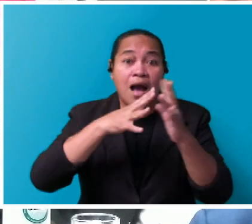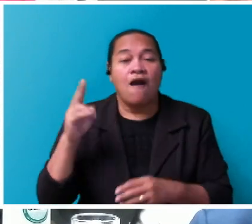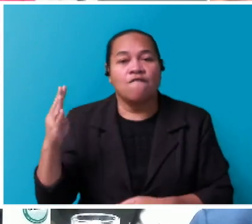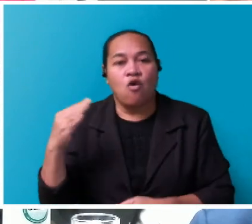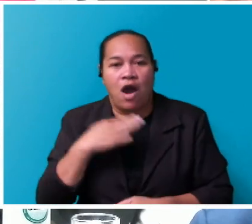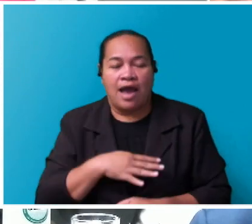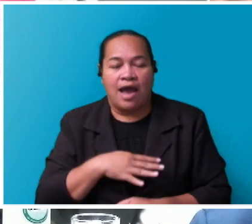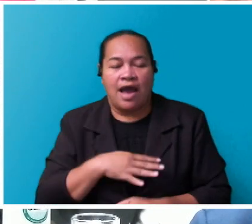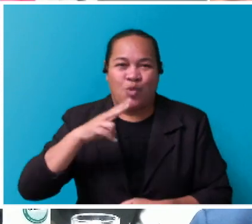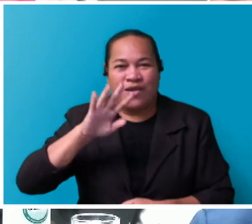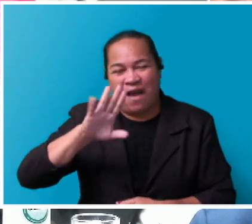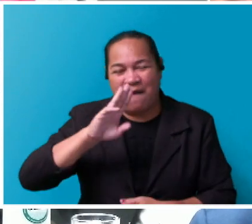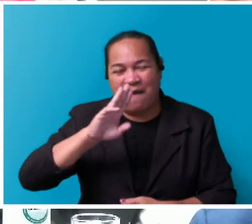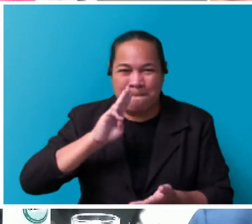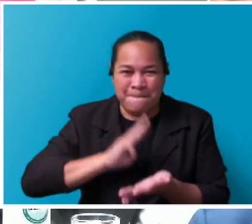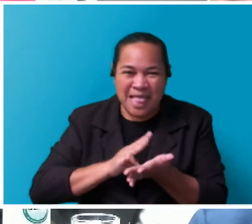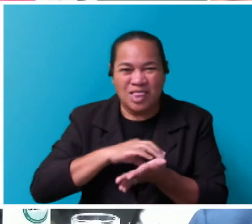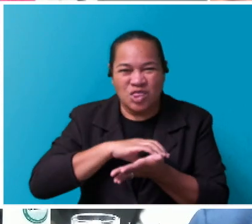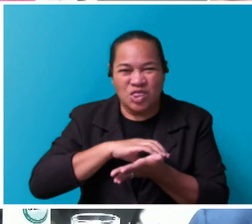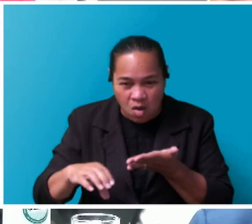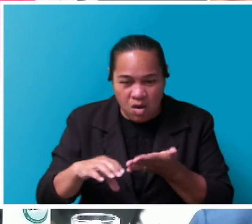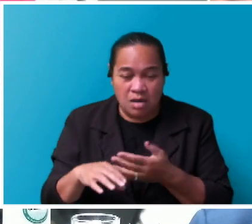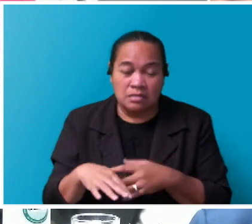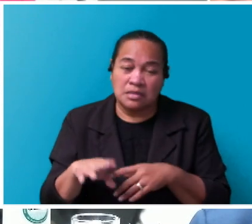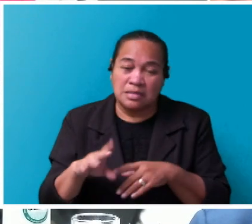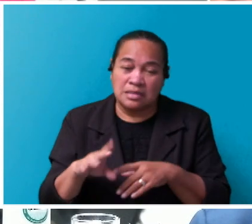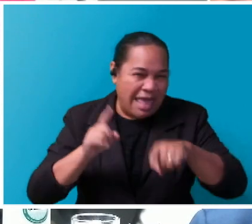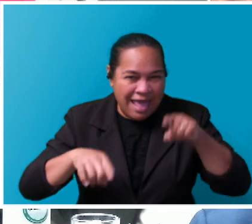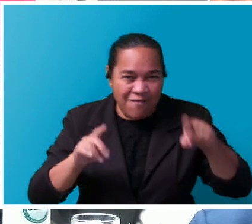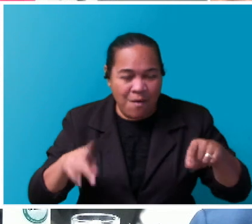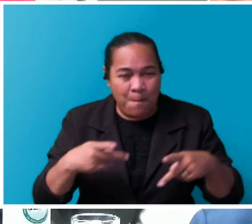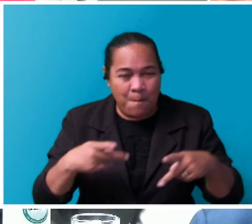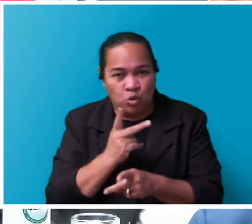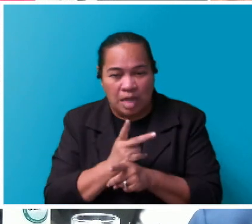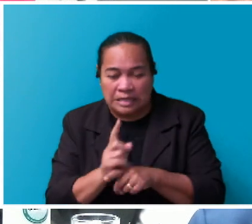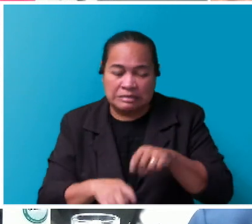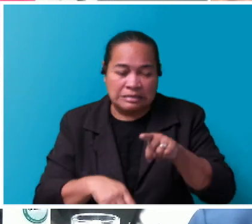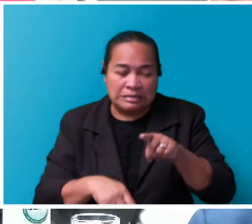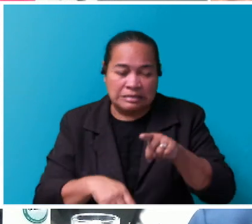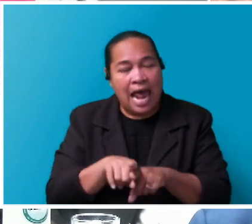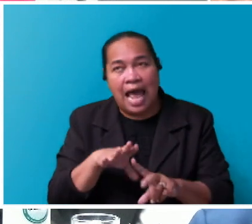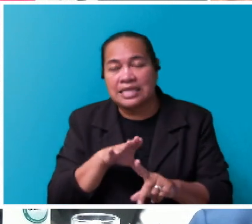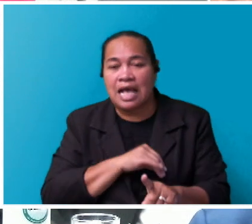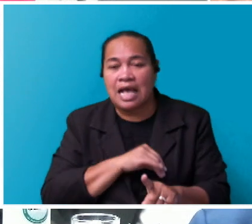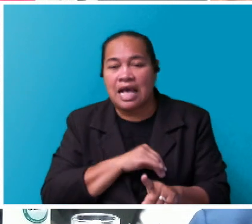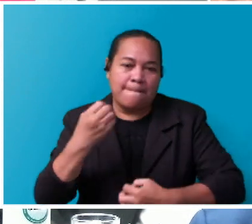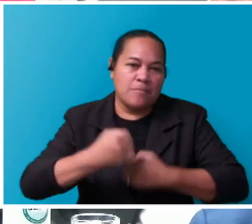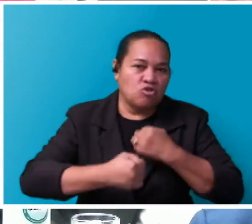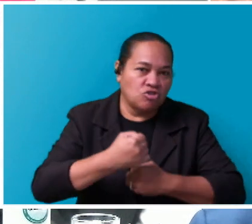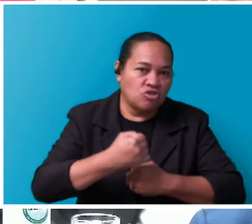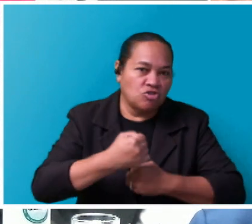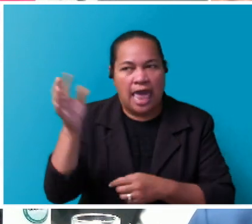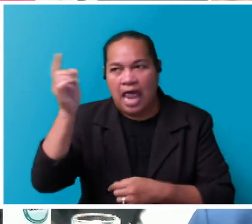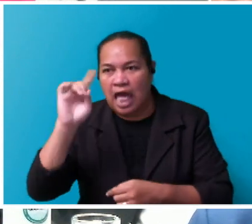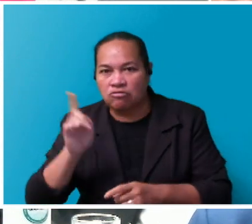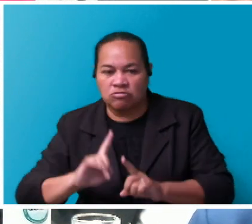425 million, covering a wide range of sectors. These include machinery,